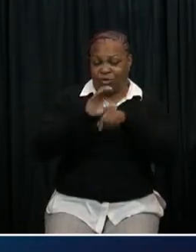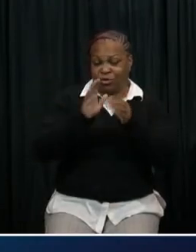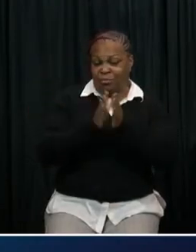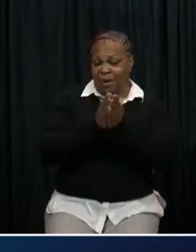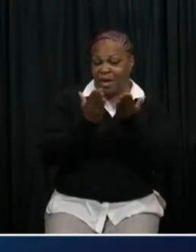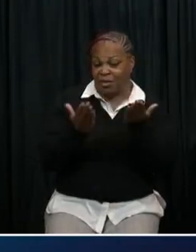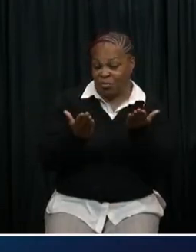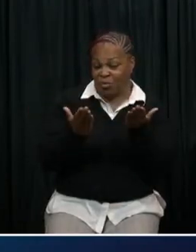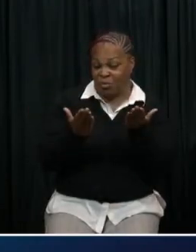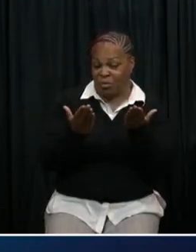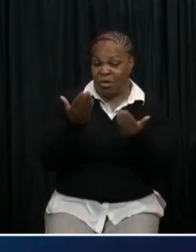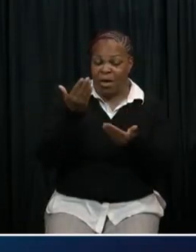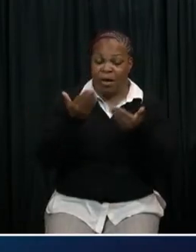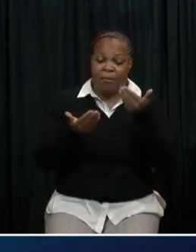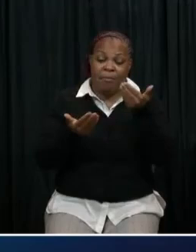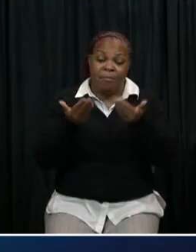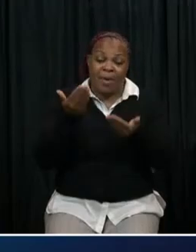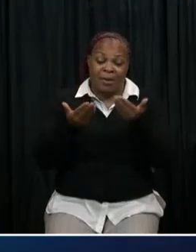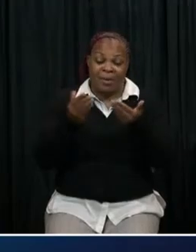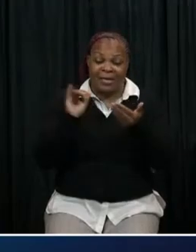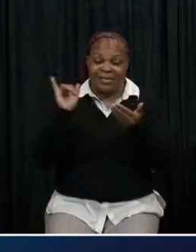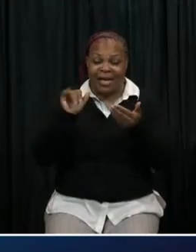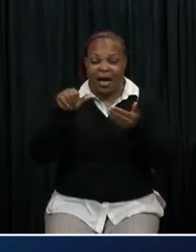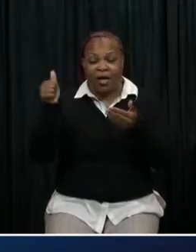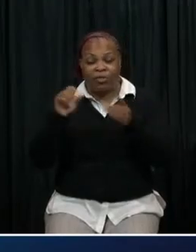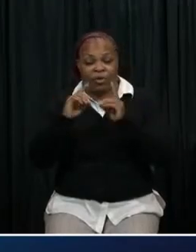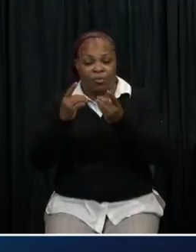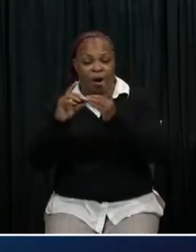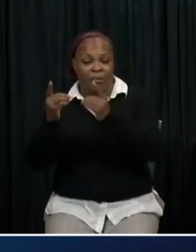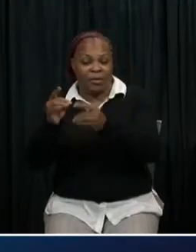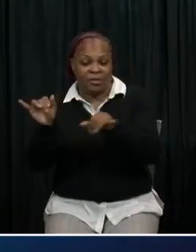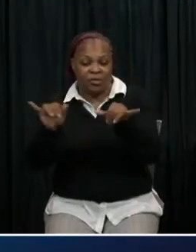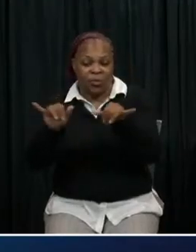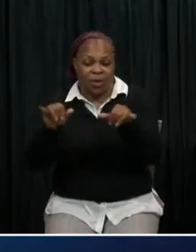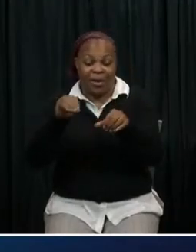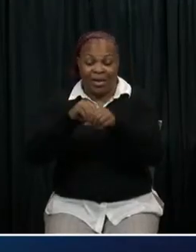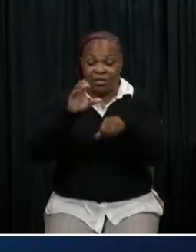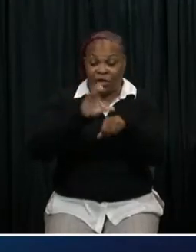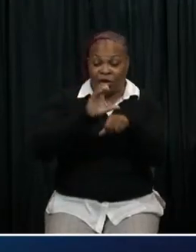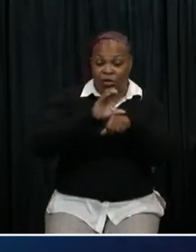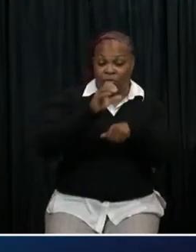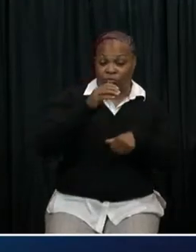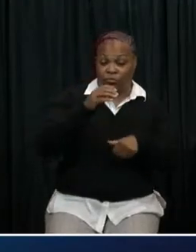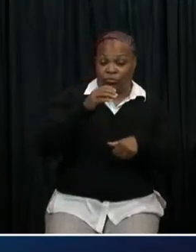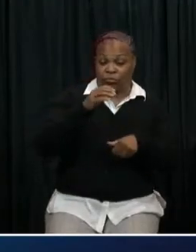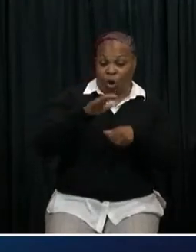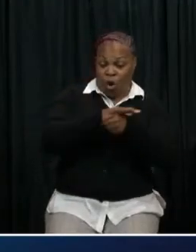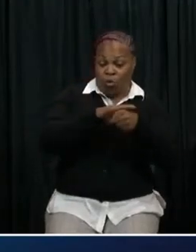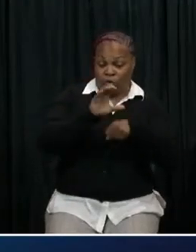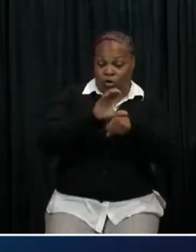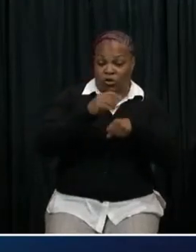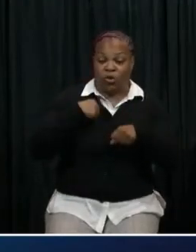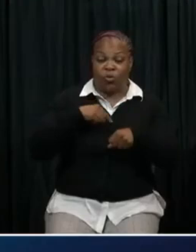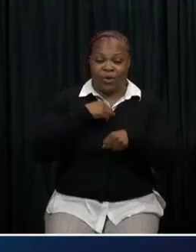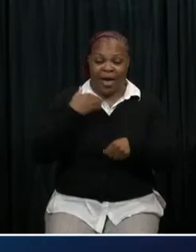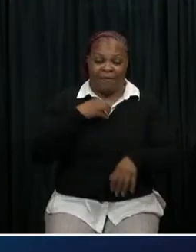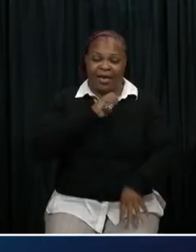there will be, like any other department we have, and in the local church we have an elder in charge